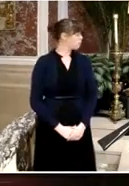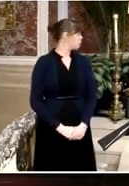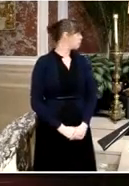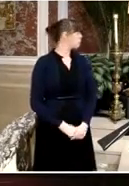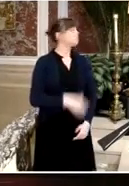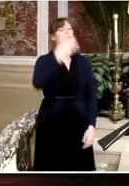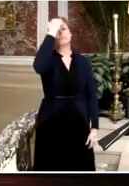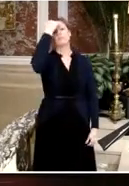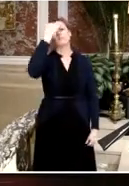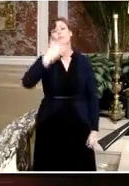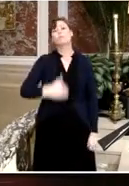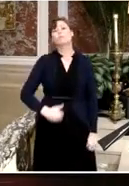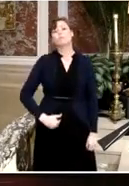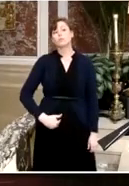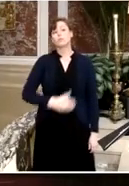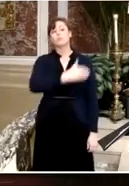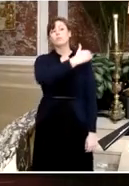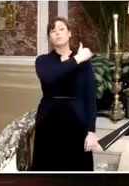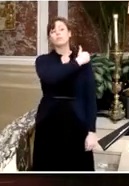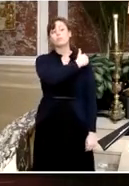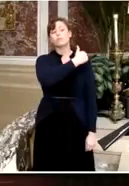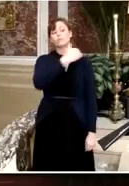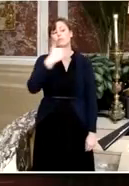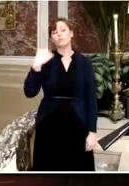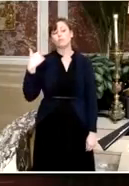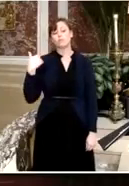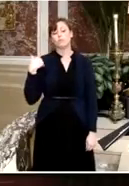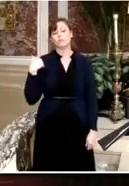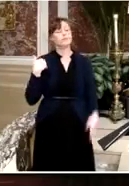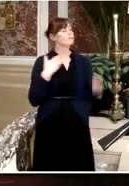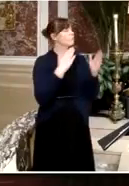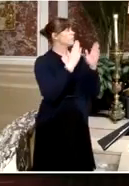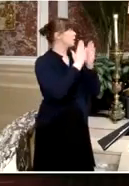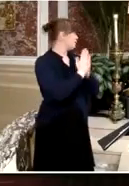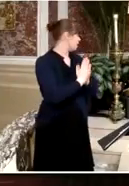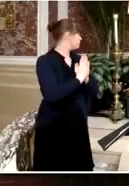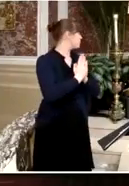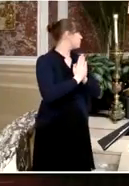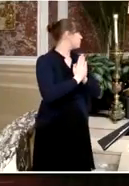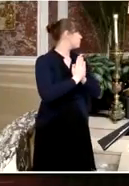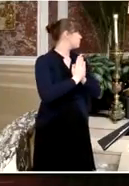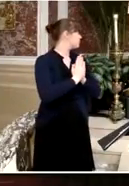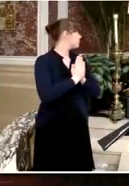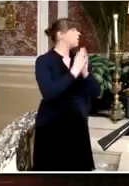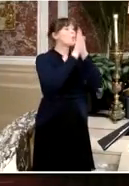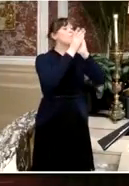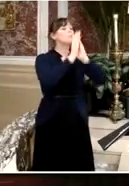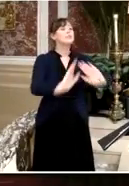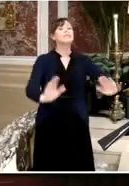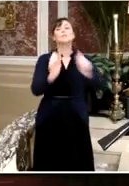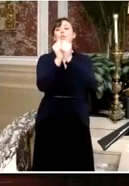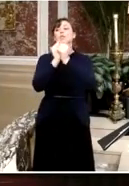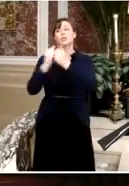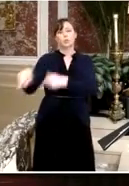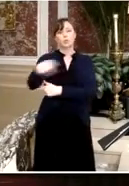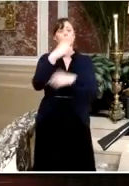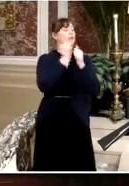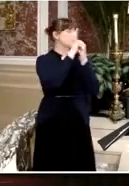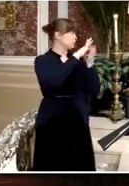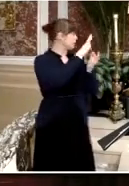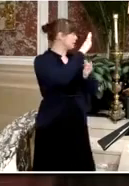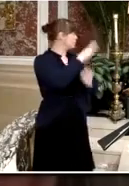In the name of the Father, and of the Son, and of the Holy Spirit. Amen. Peace be with you. And